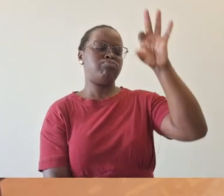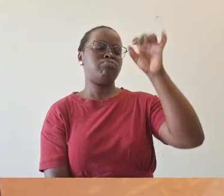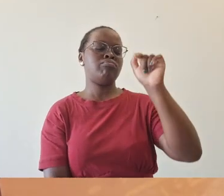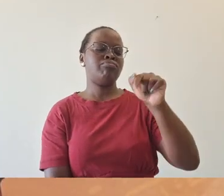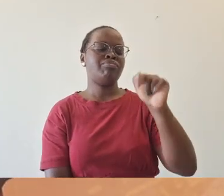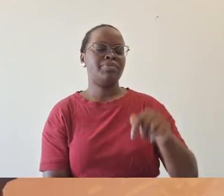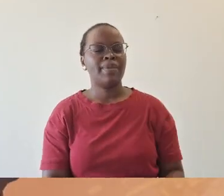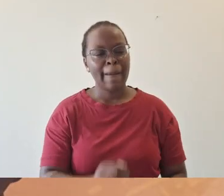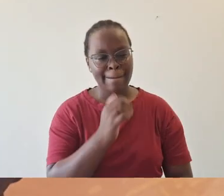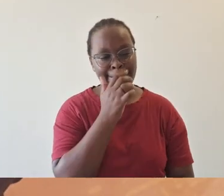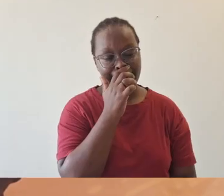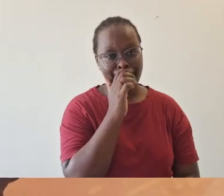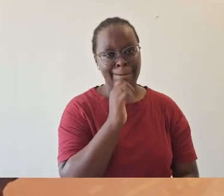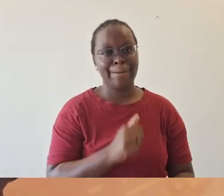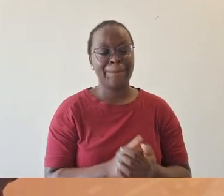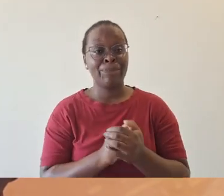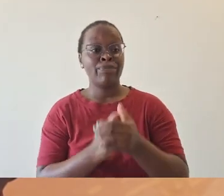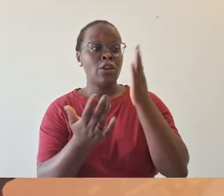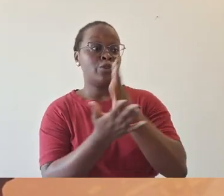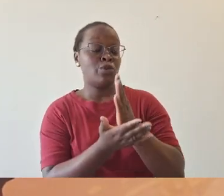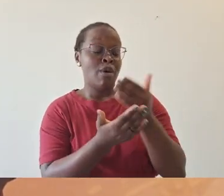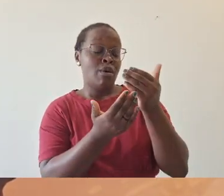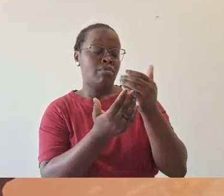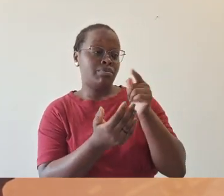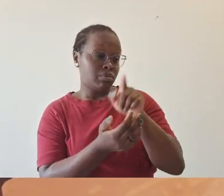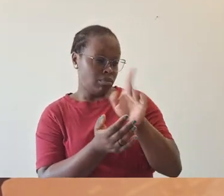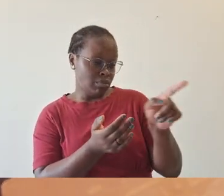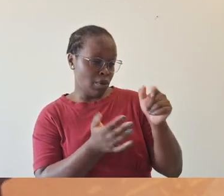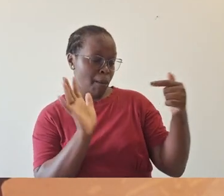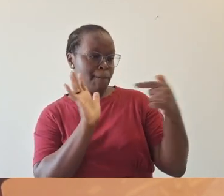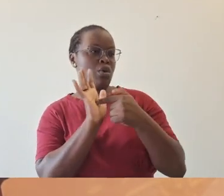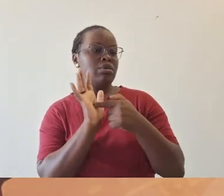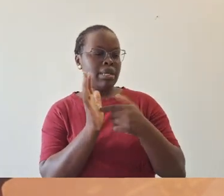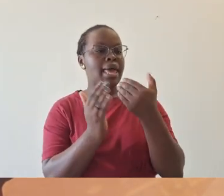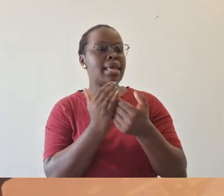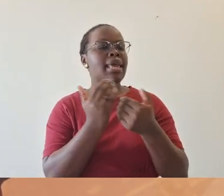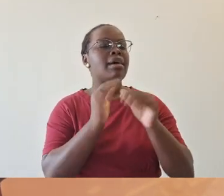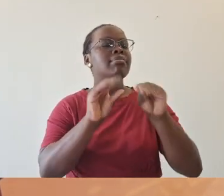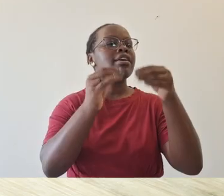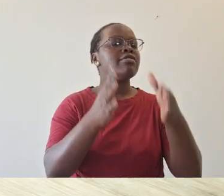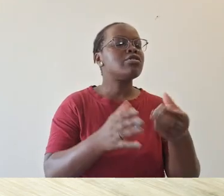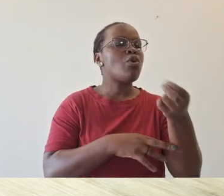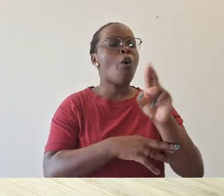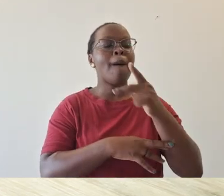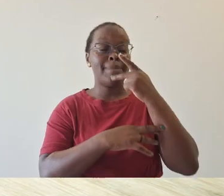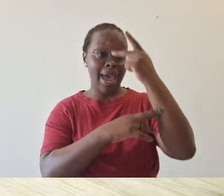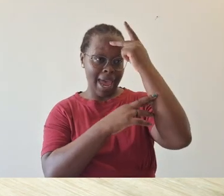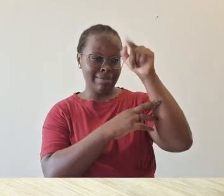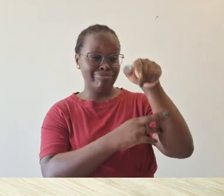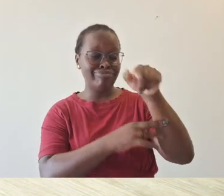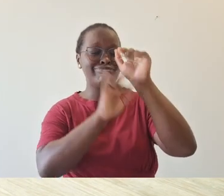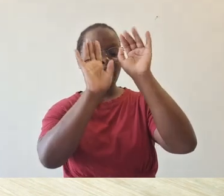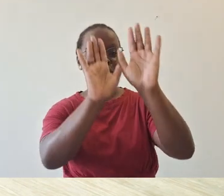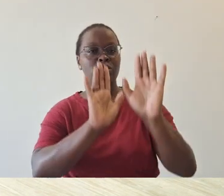Yeah. And Ciku, back to your point that caregivers are actually the first point of contact when it comes to learning and learning outcomes. One of the recurring themes in the program